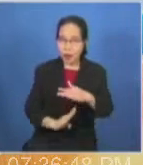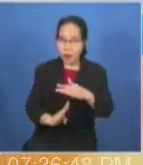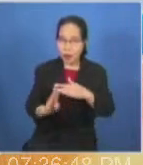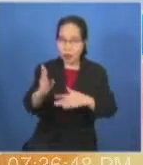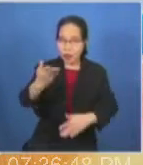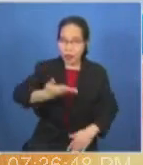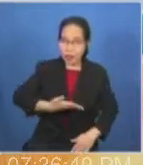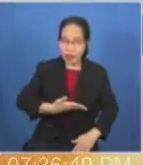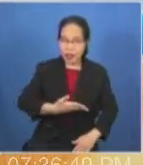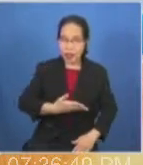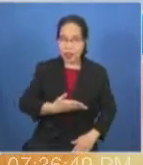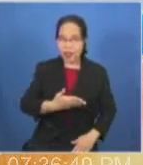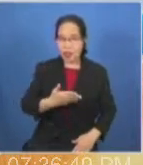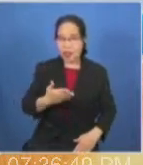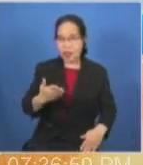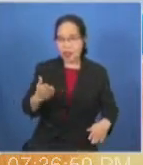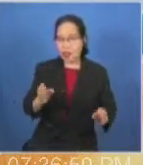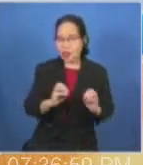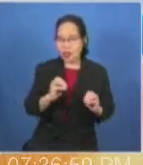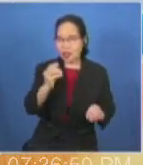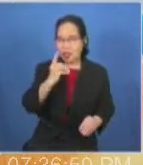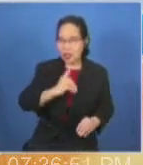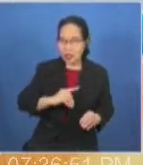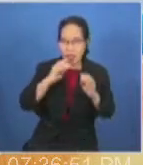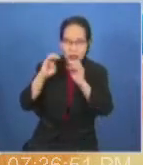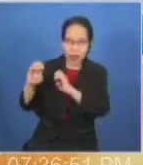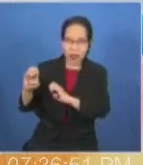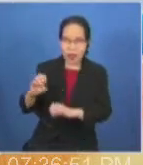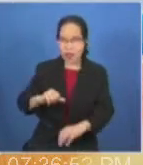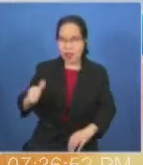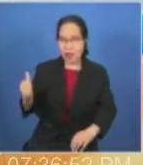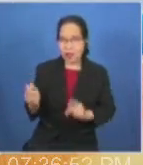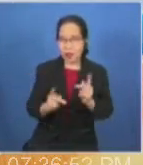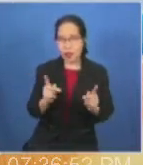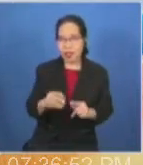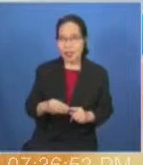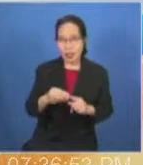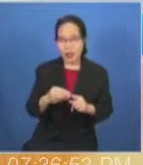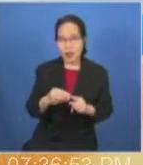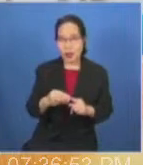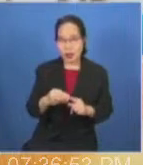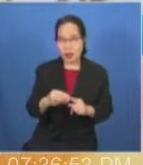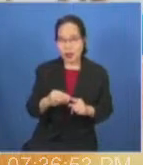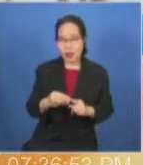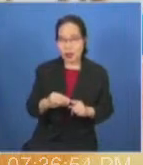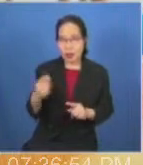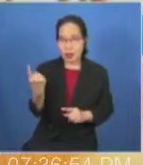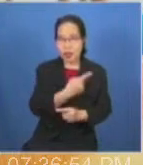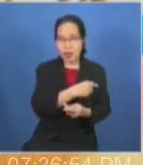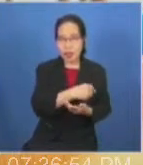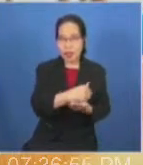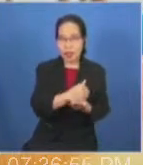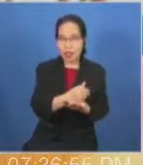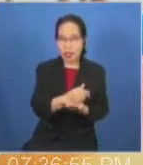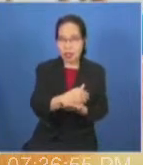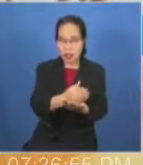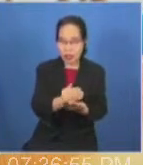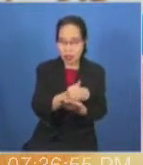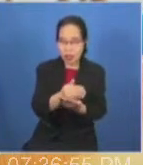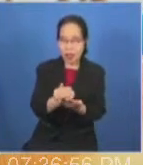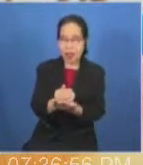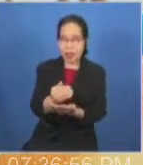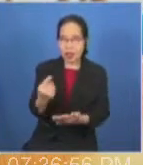join us. You can accommodate our invitation. We have no evil desire against anyone but to